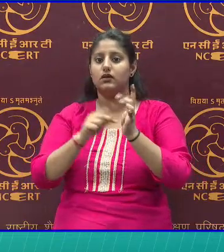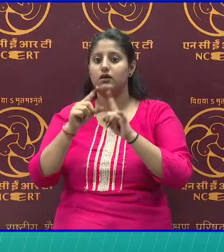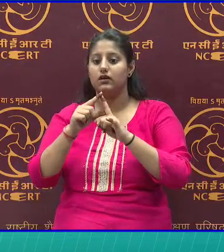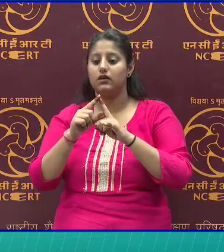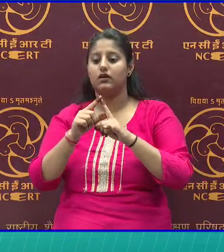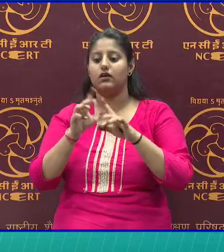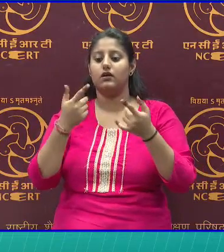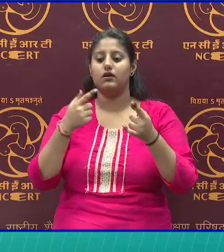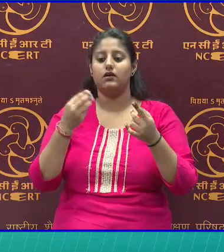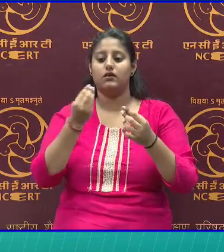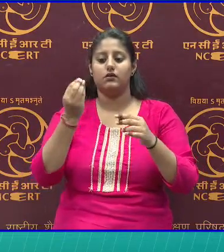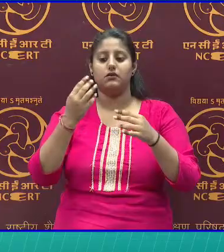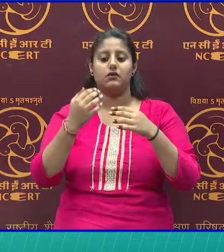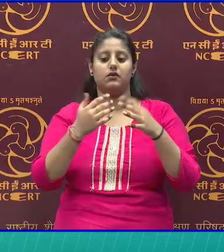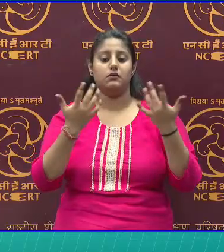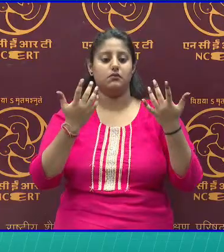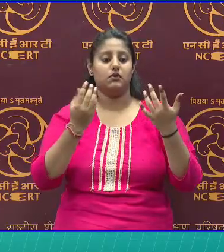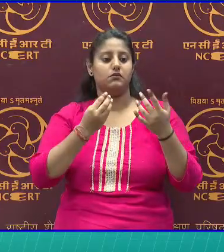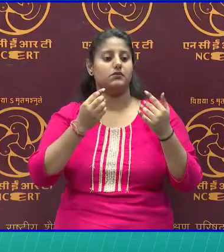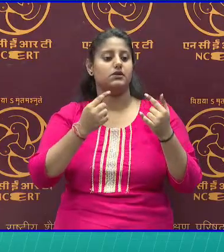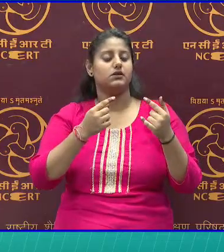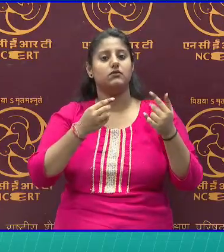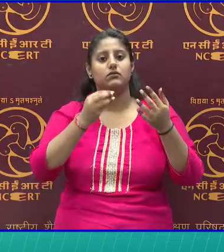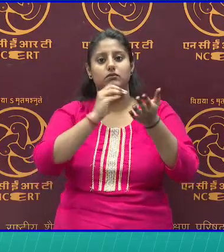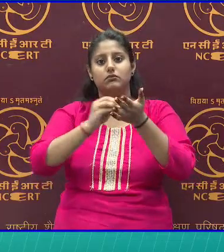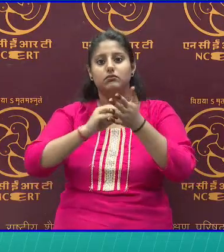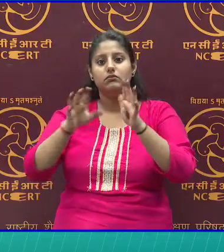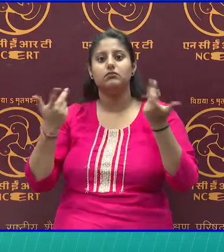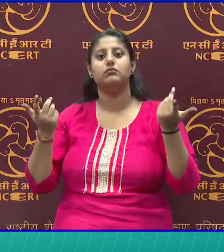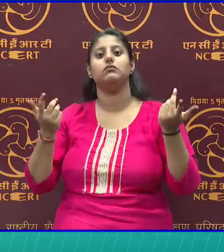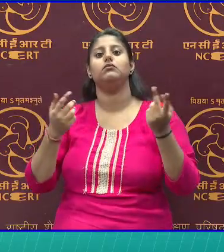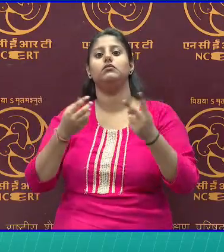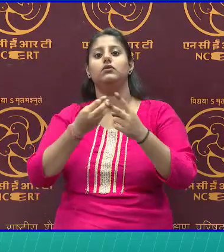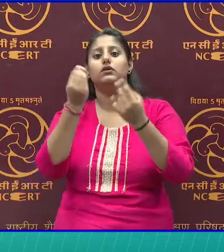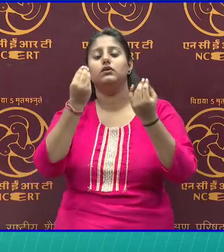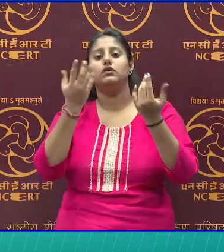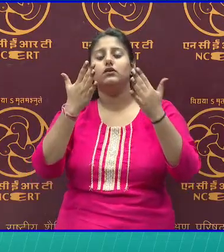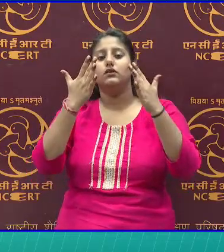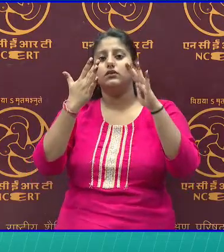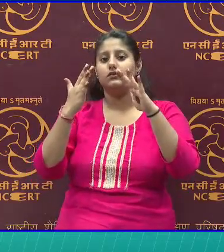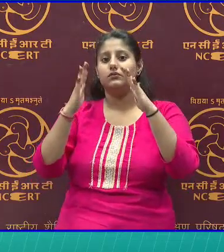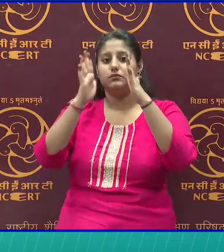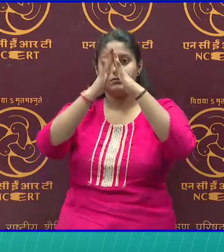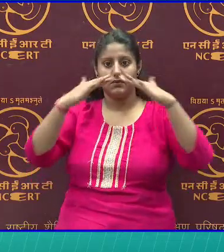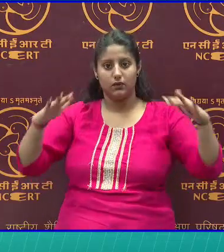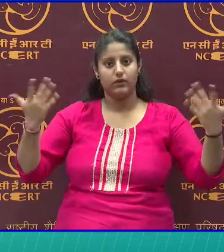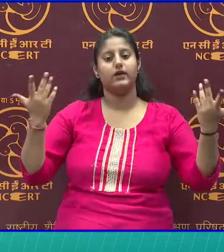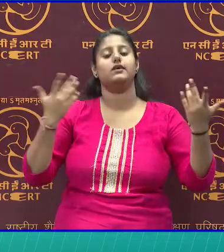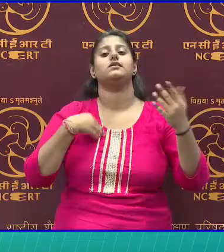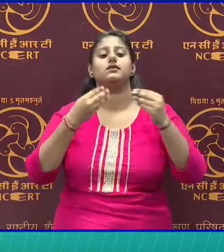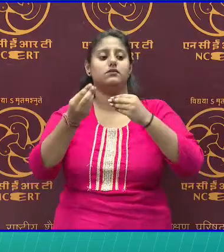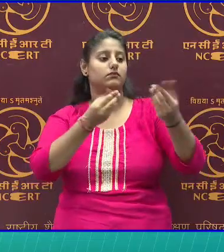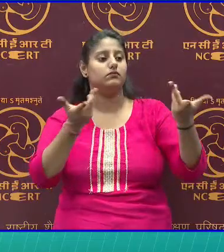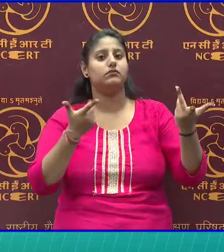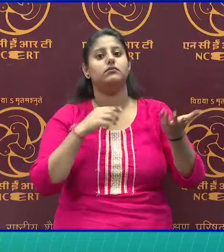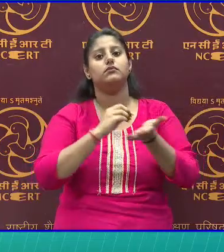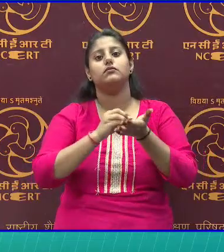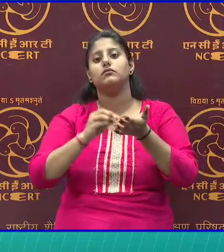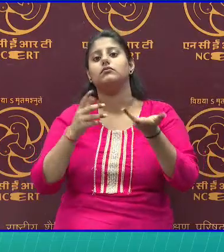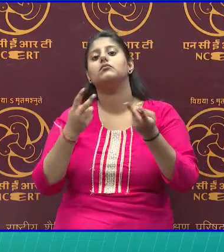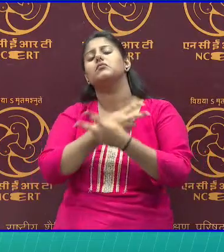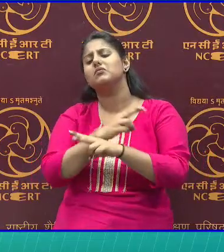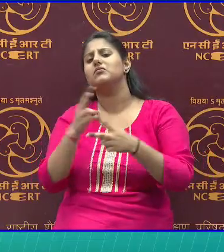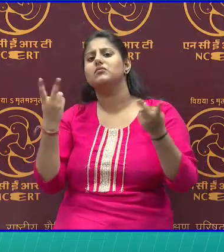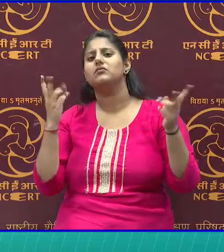about the flood when we are talking about the coastal region, and landslide when we talked about the mountain region in Sikkim. So maybe the